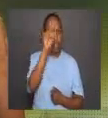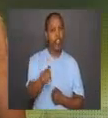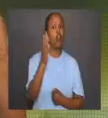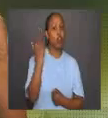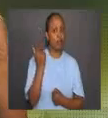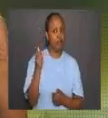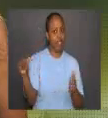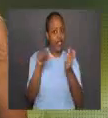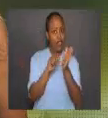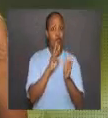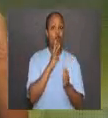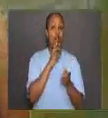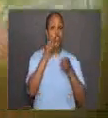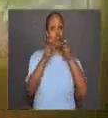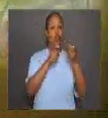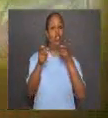Nile waters.